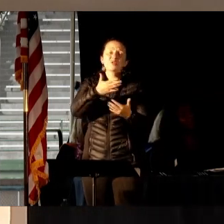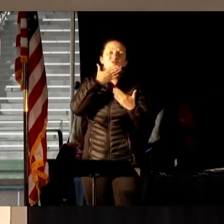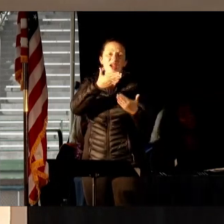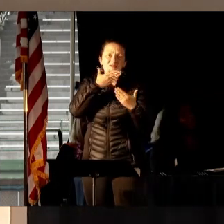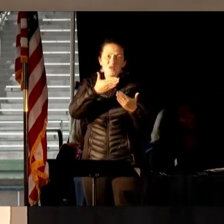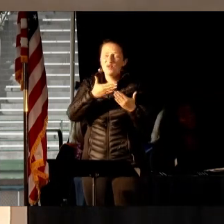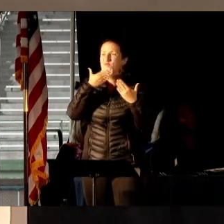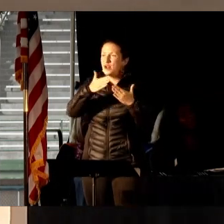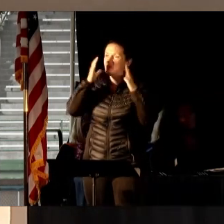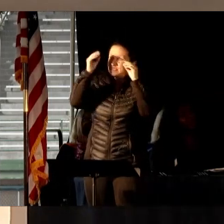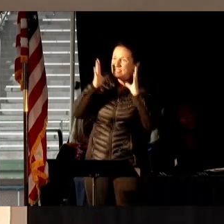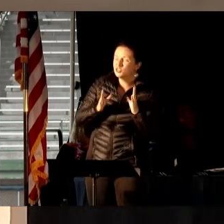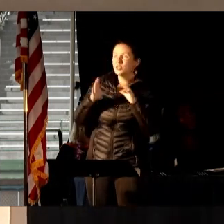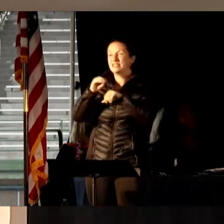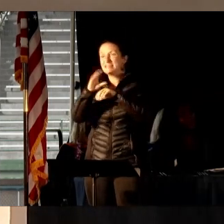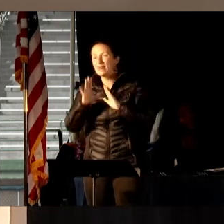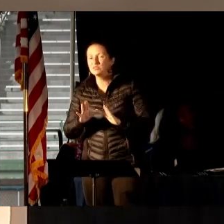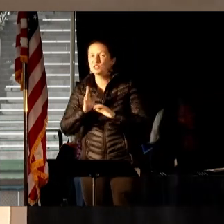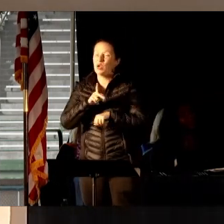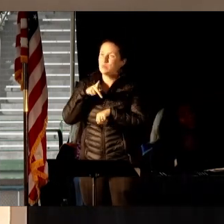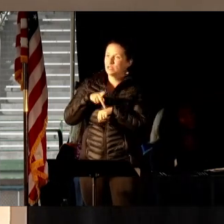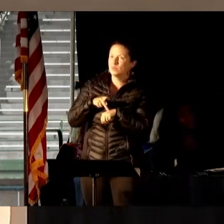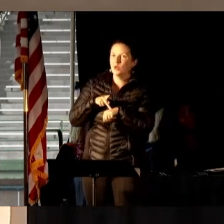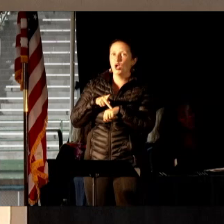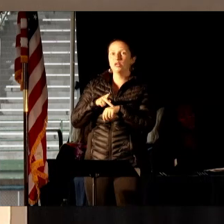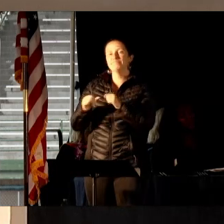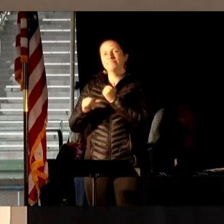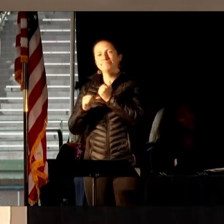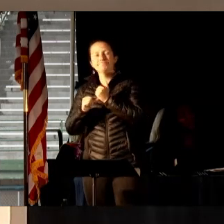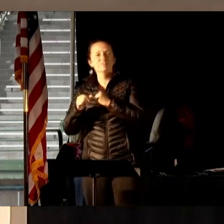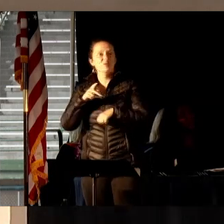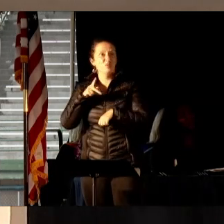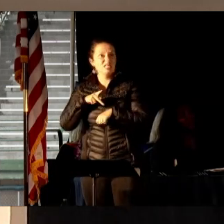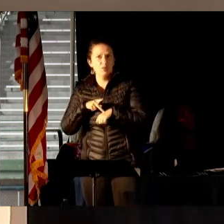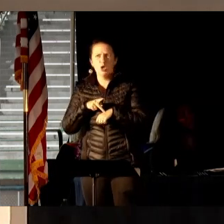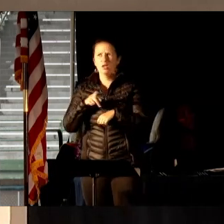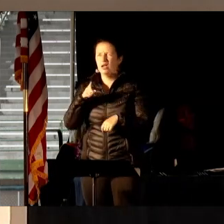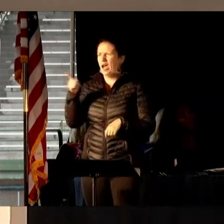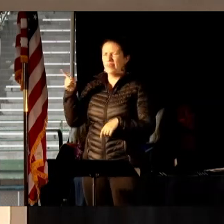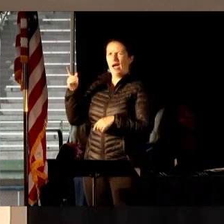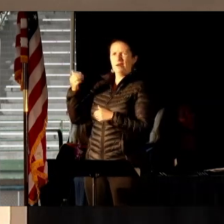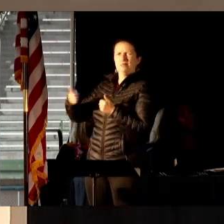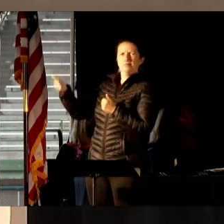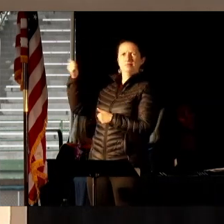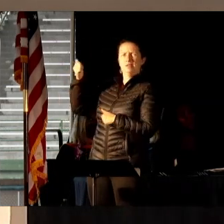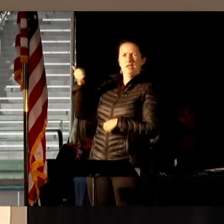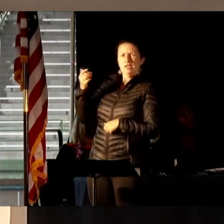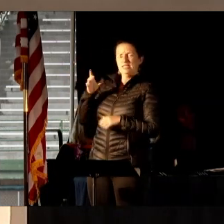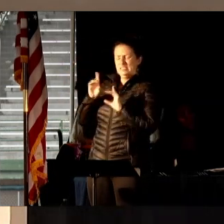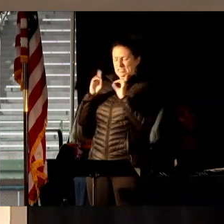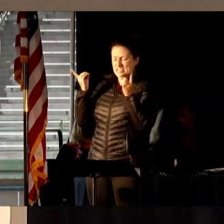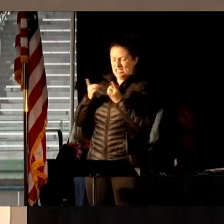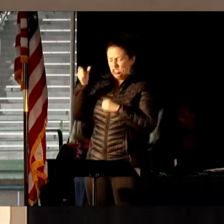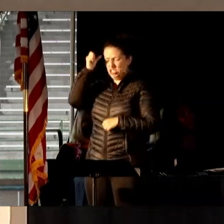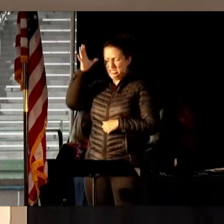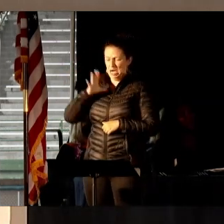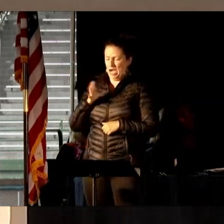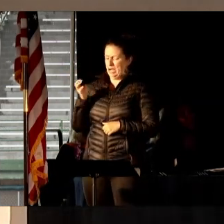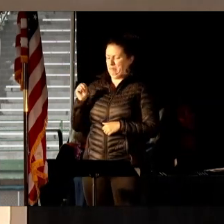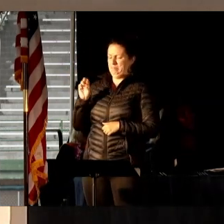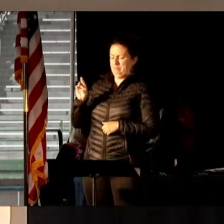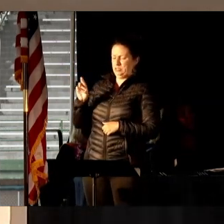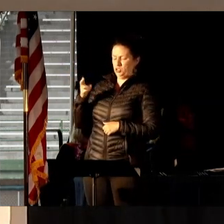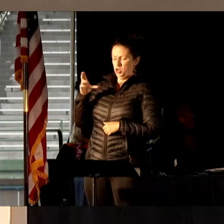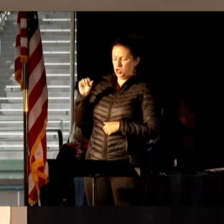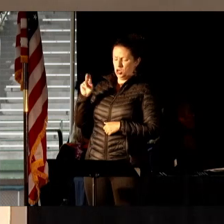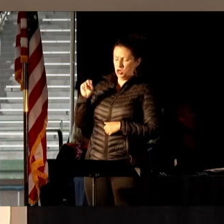counselors, principals, associate principals, and whoever that district guy, Mr. Thompson and Mr. Conrad are, that sing the